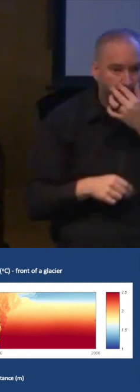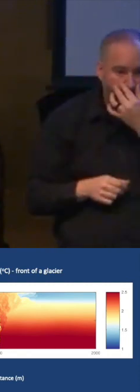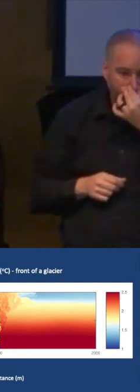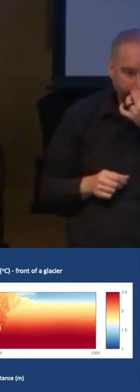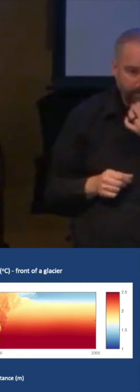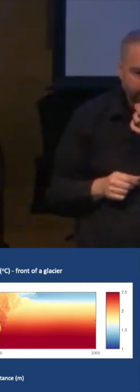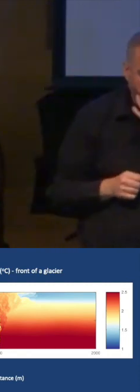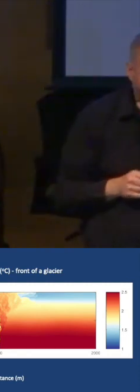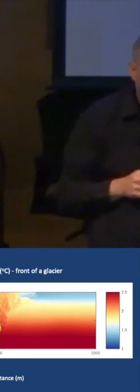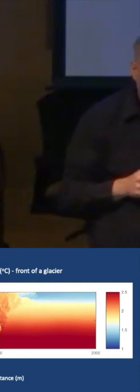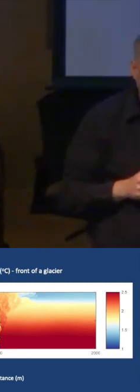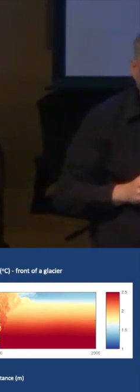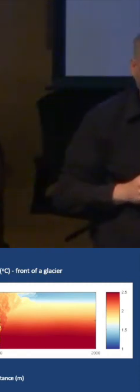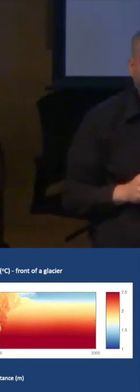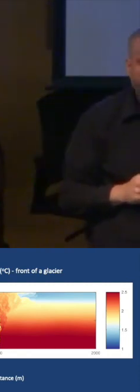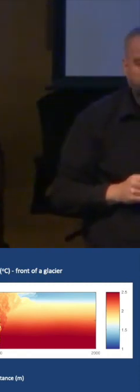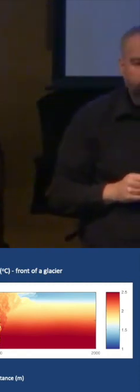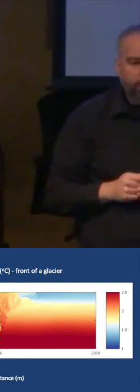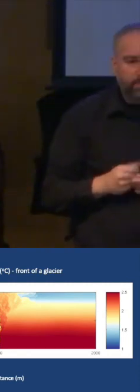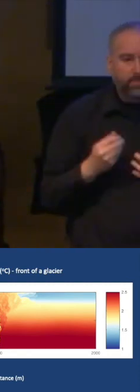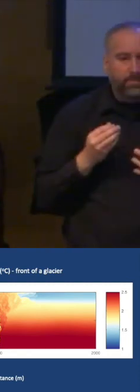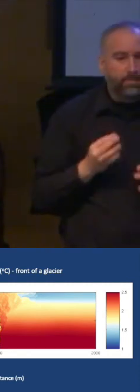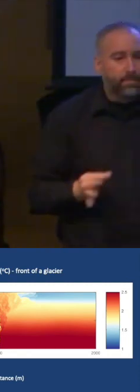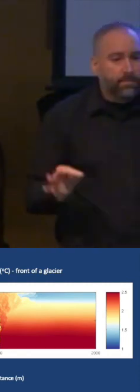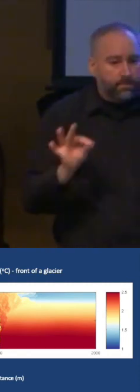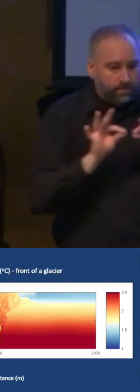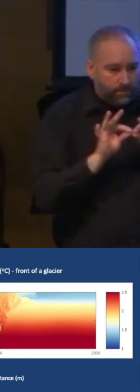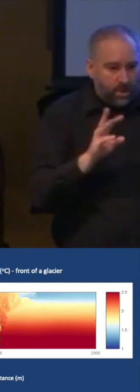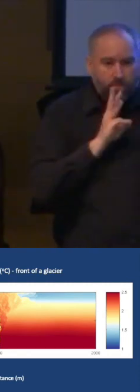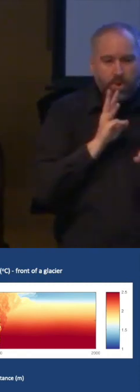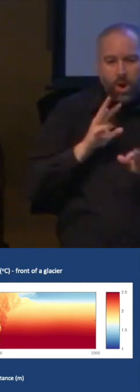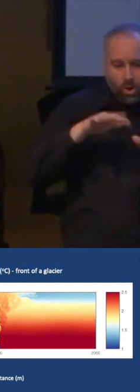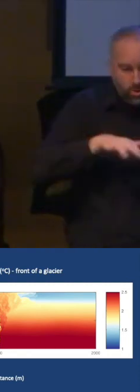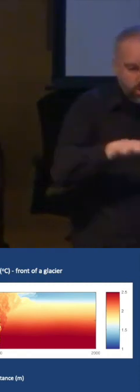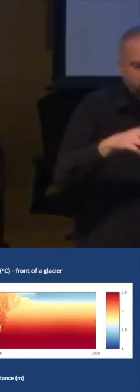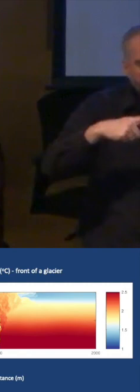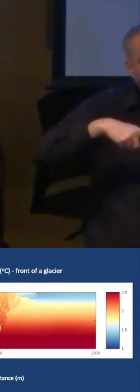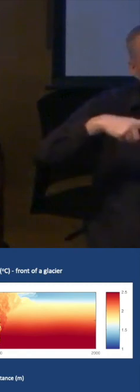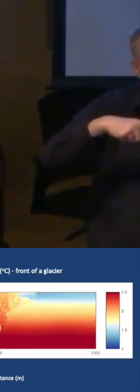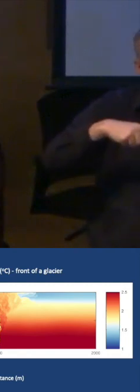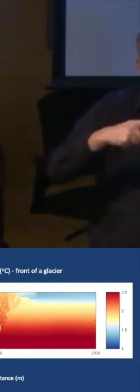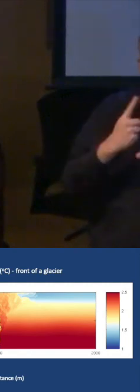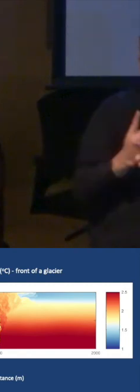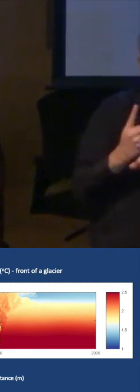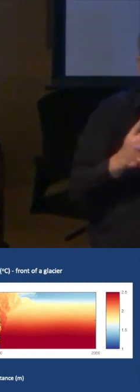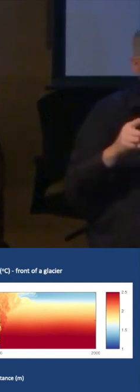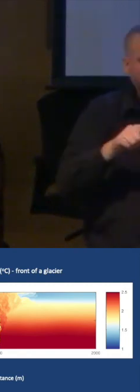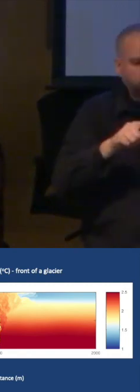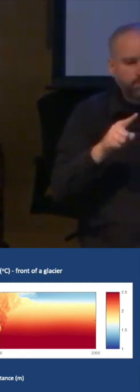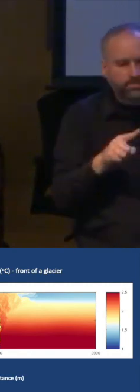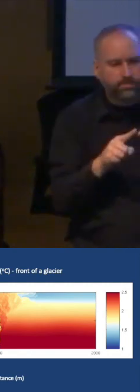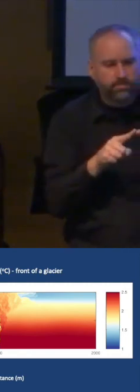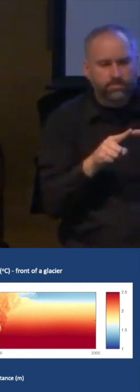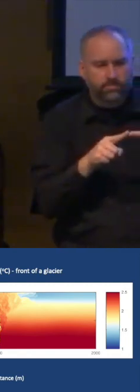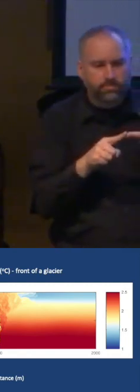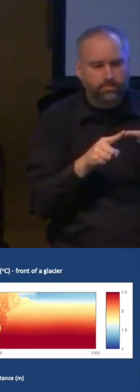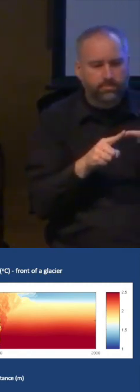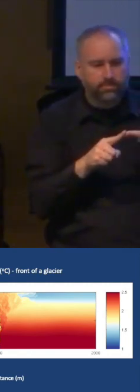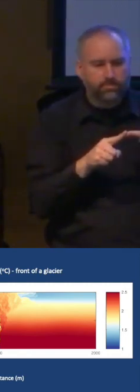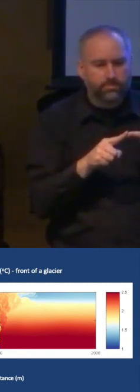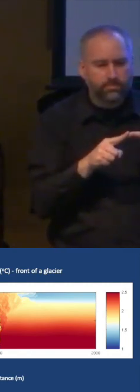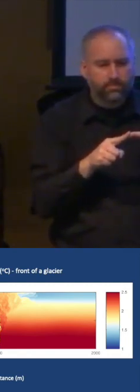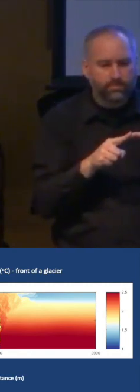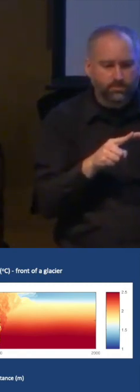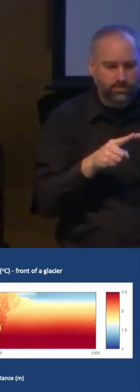glacier. The first one is the ocean temperature. That's pretty intuitive. But the second one is the energy, the turbulence that